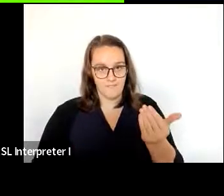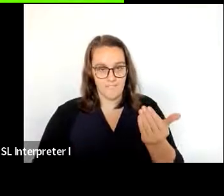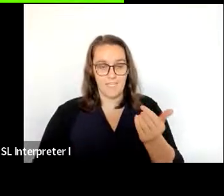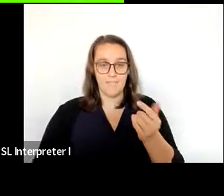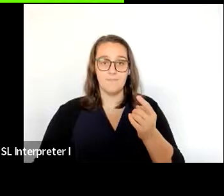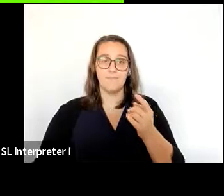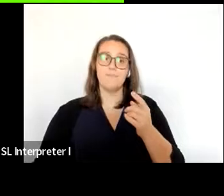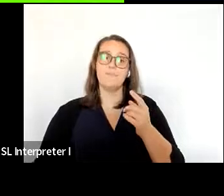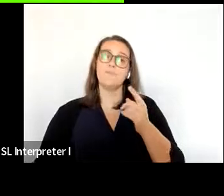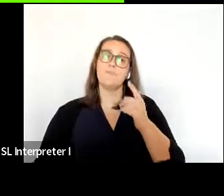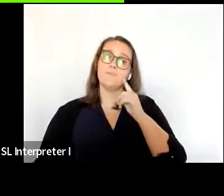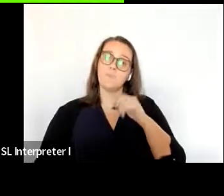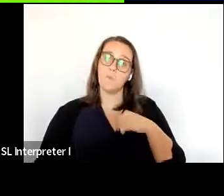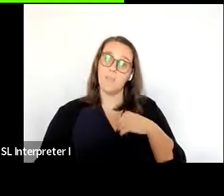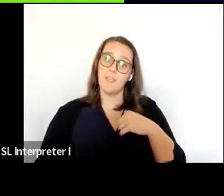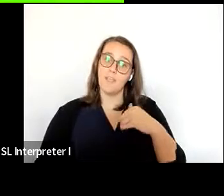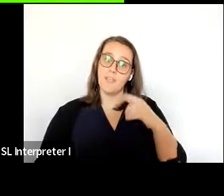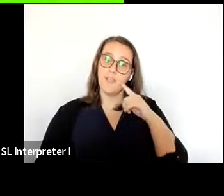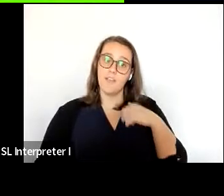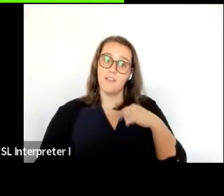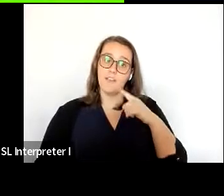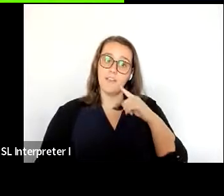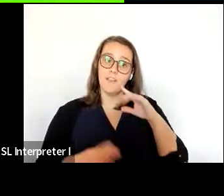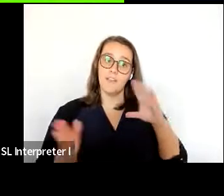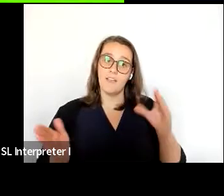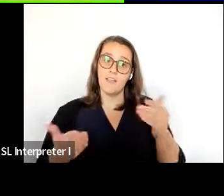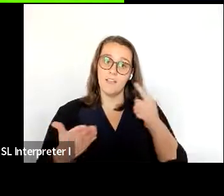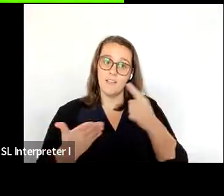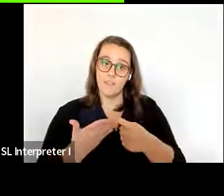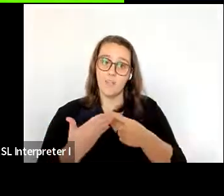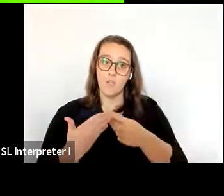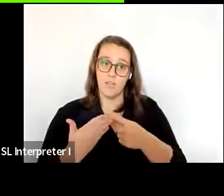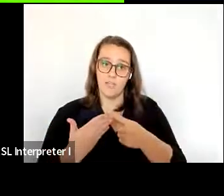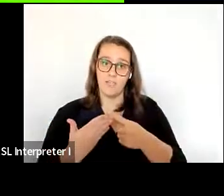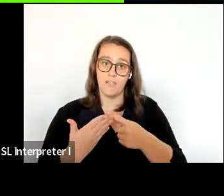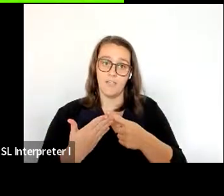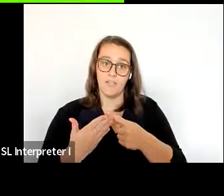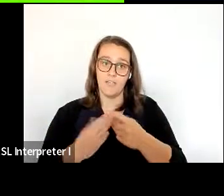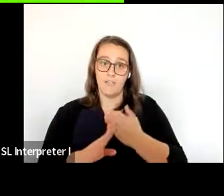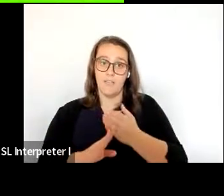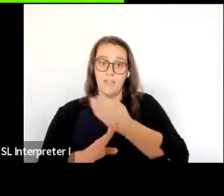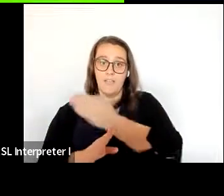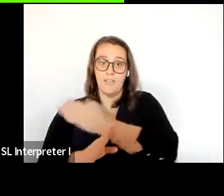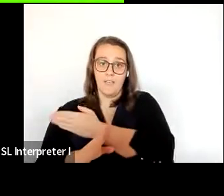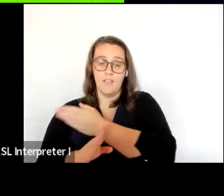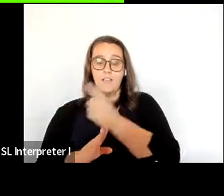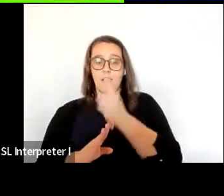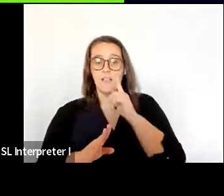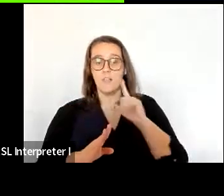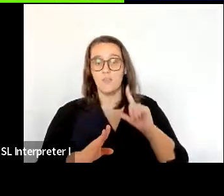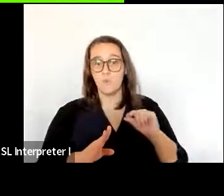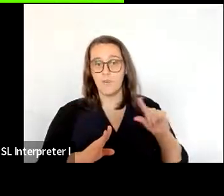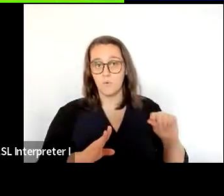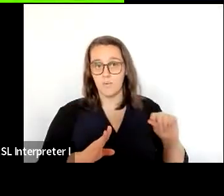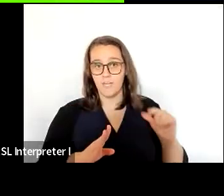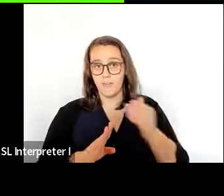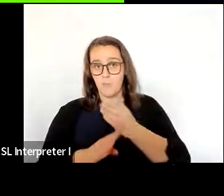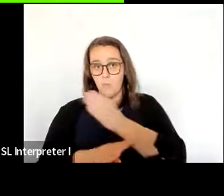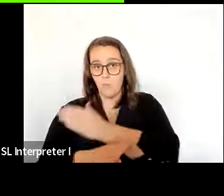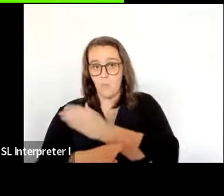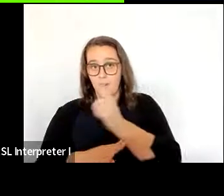28th, 2020. And because that hearing was held in the prior council period, we used that public